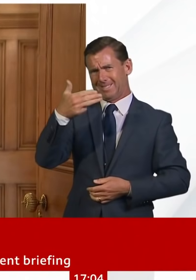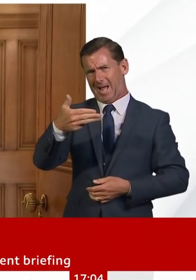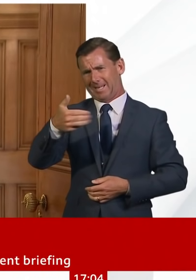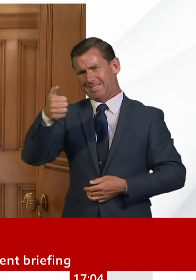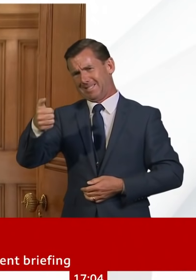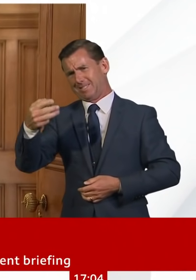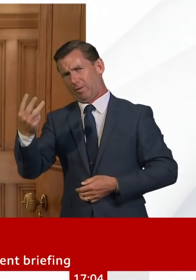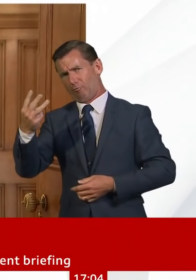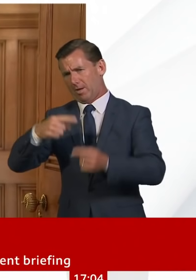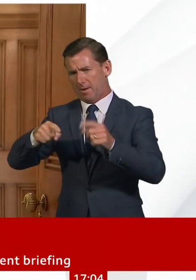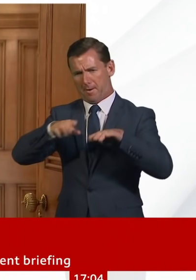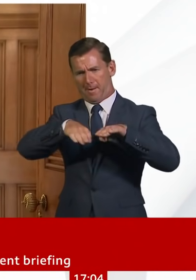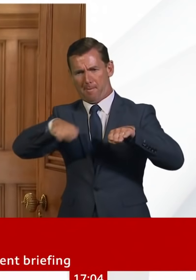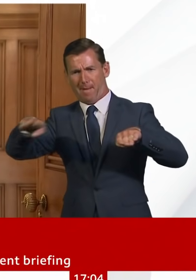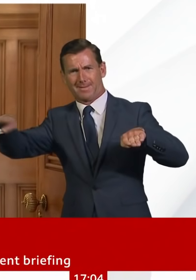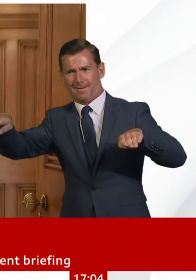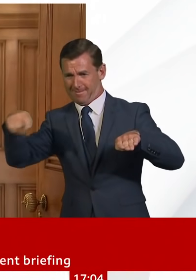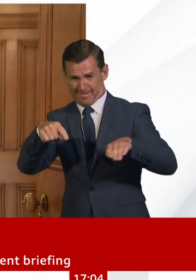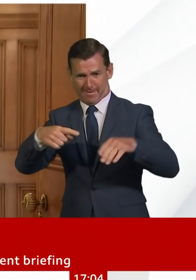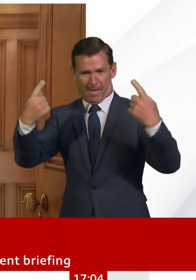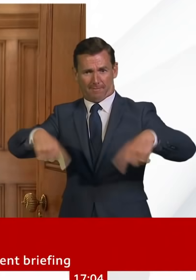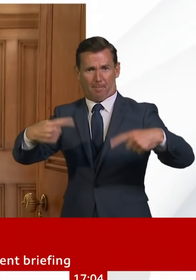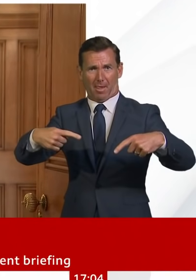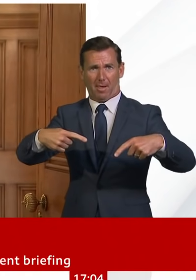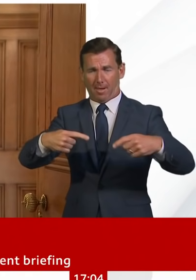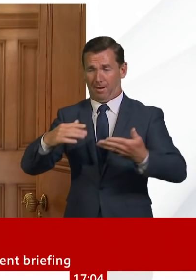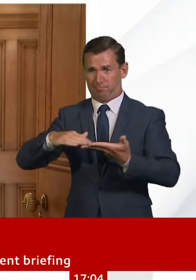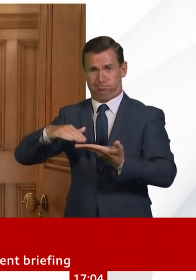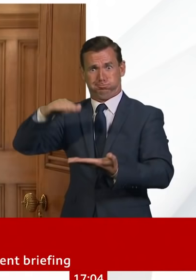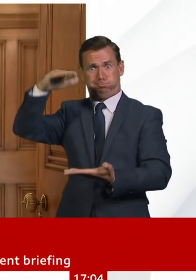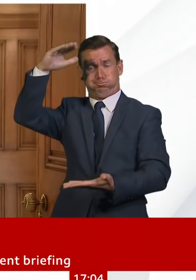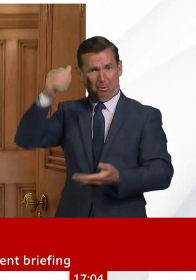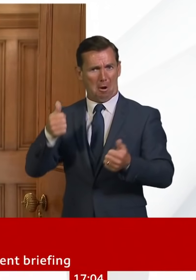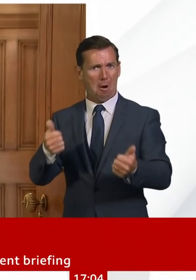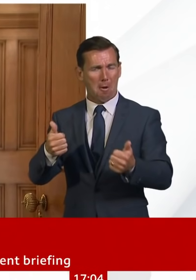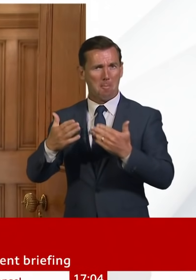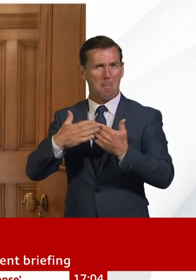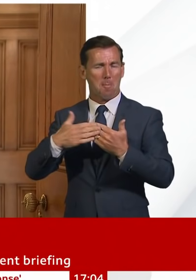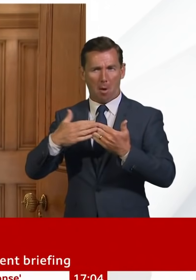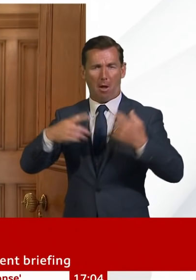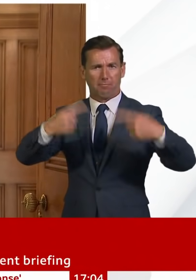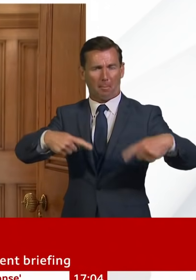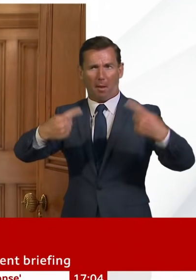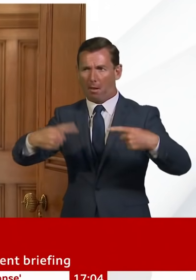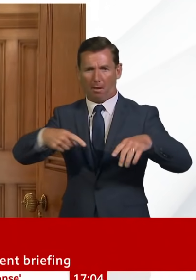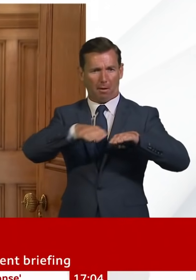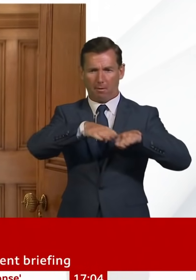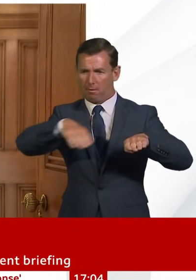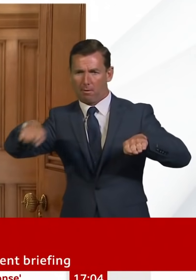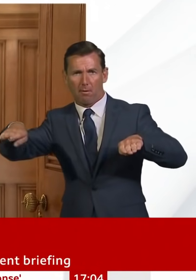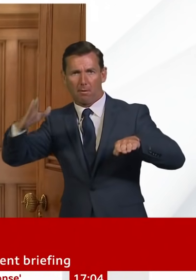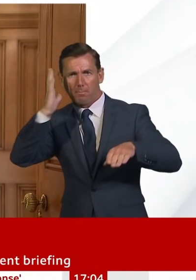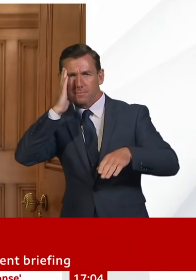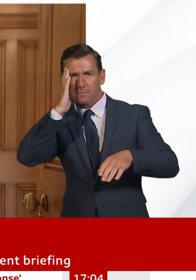2,963 spare critical care beds available across the NHS. We said at the start of this that our